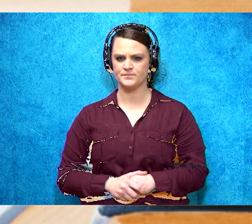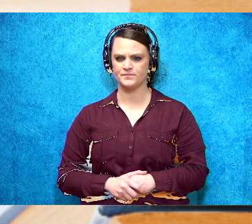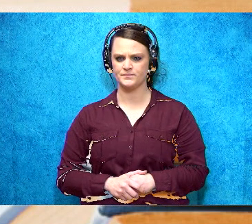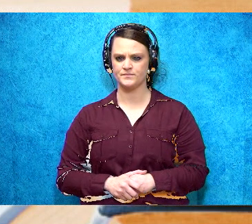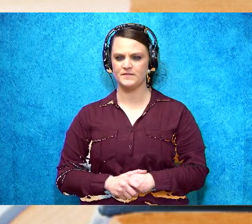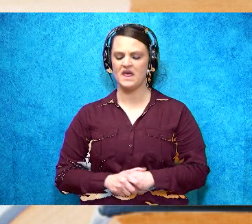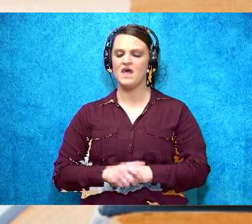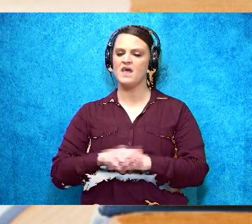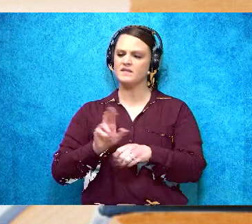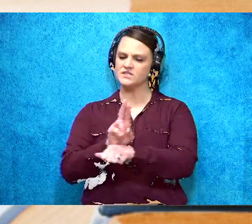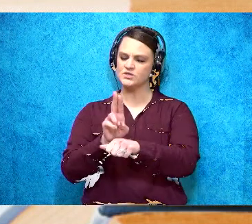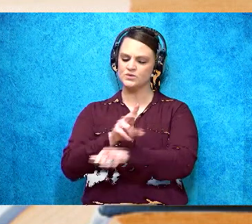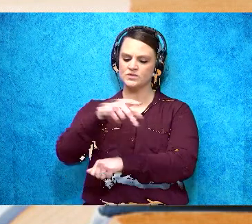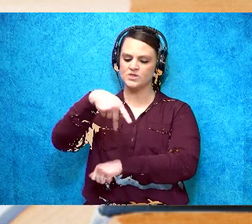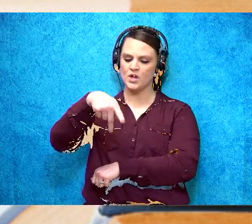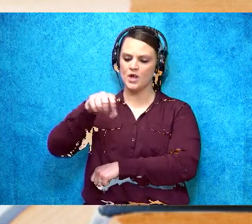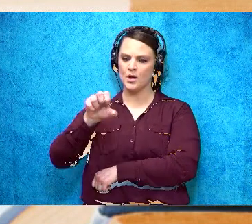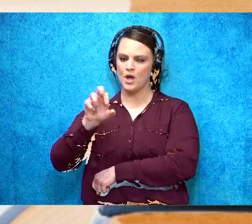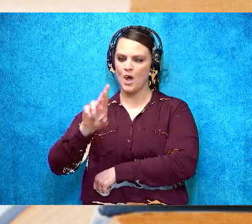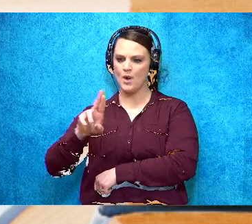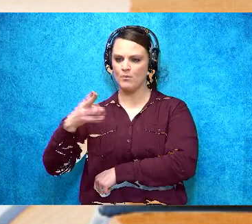we use perhaps?